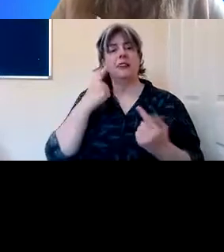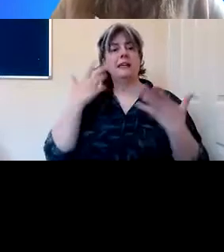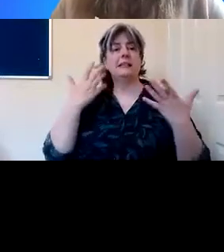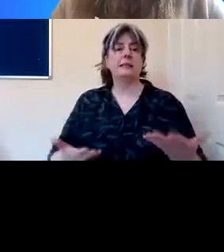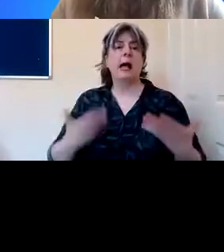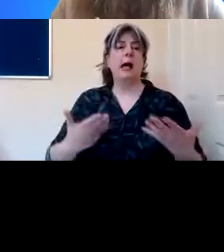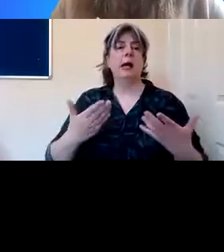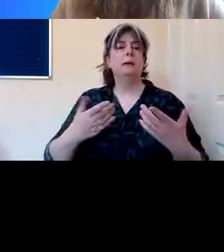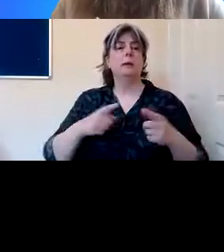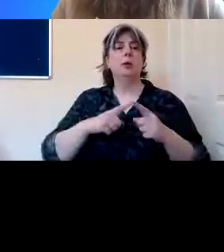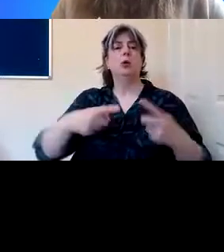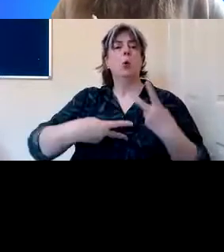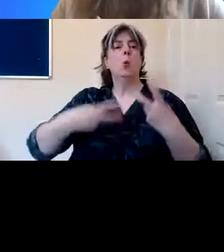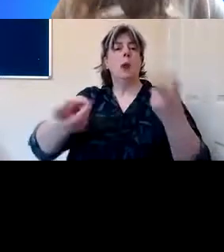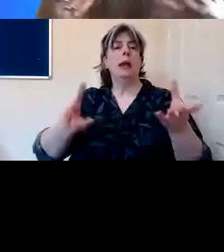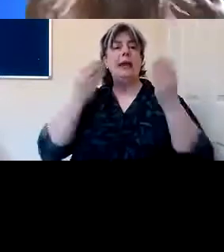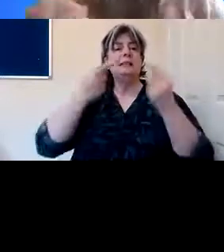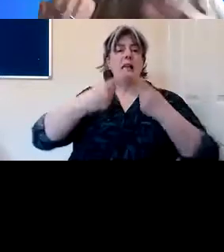we're listened to